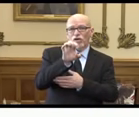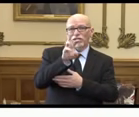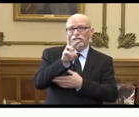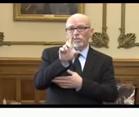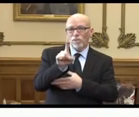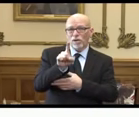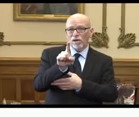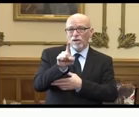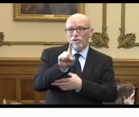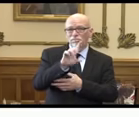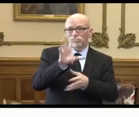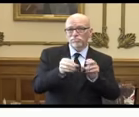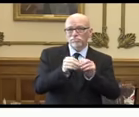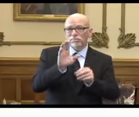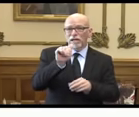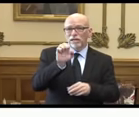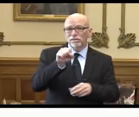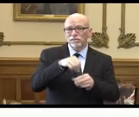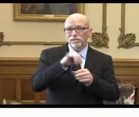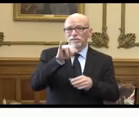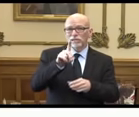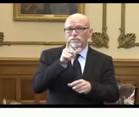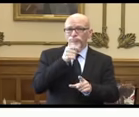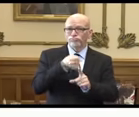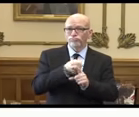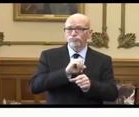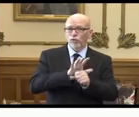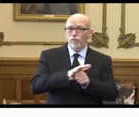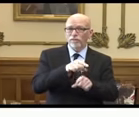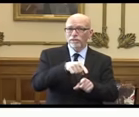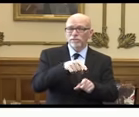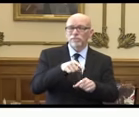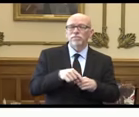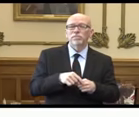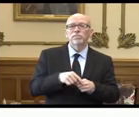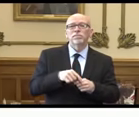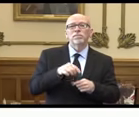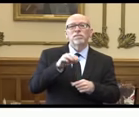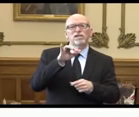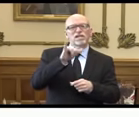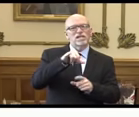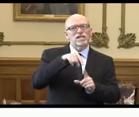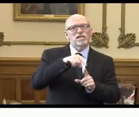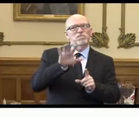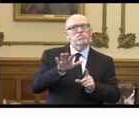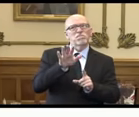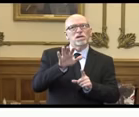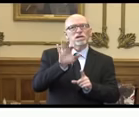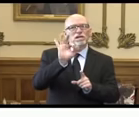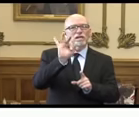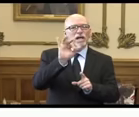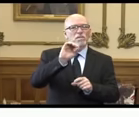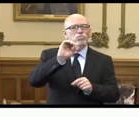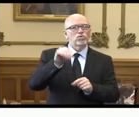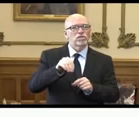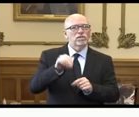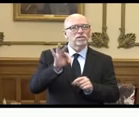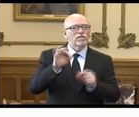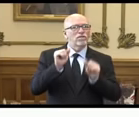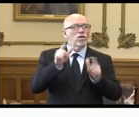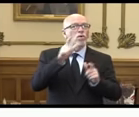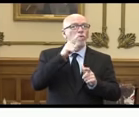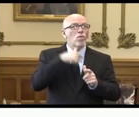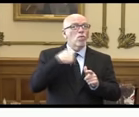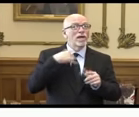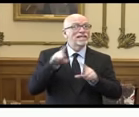15,961 as the number of Hoosiers who have had COVID-19, and that represents about 19% of all of those that